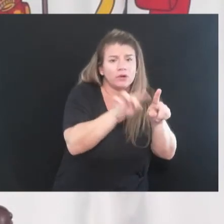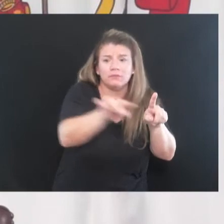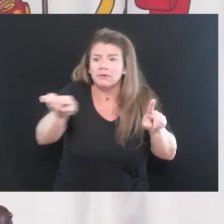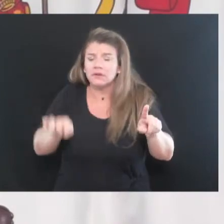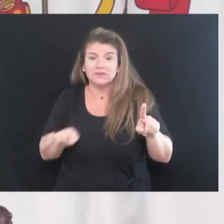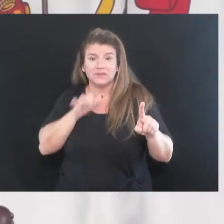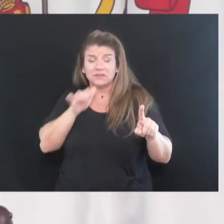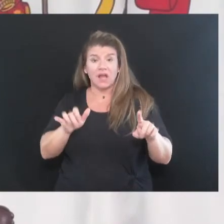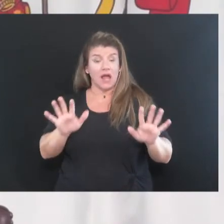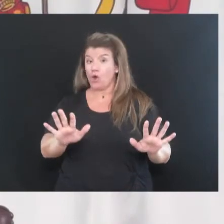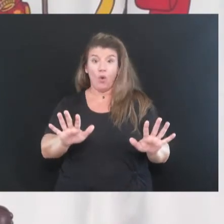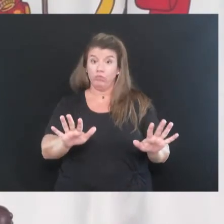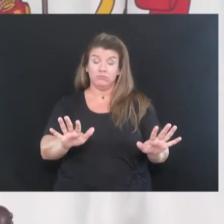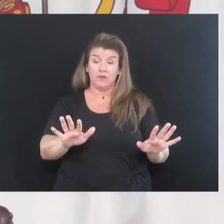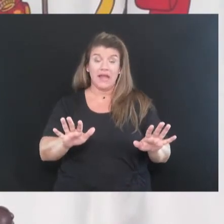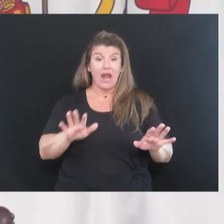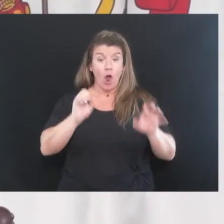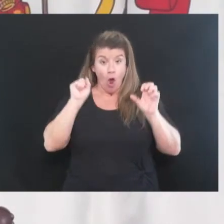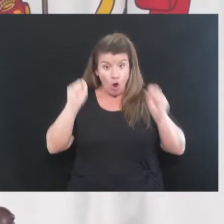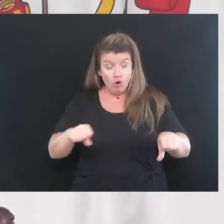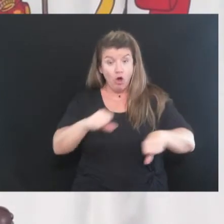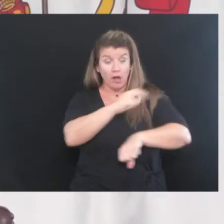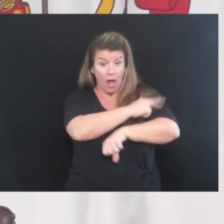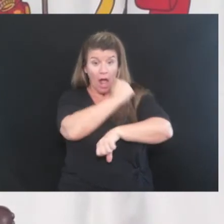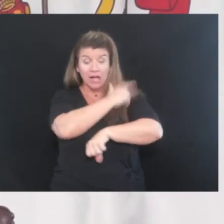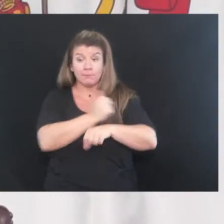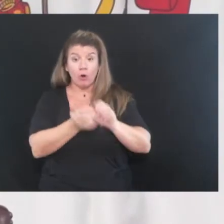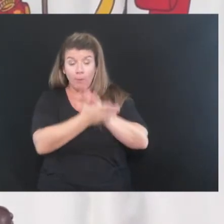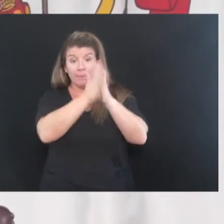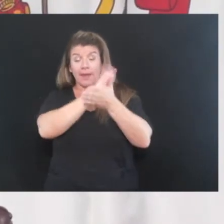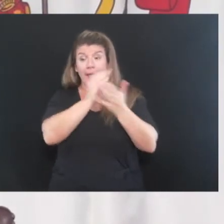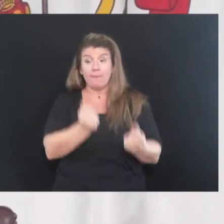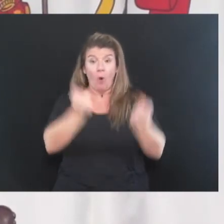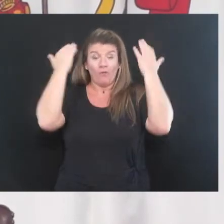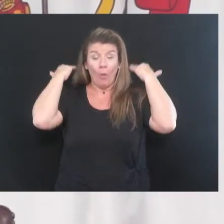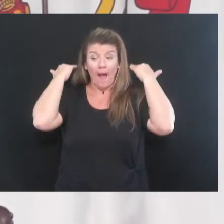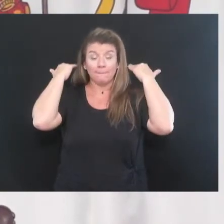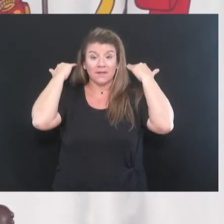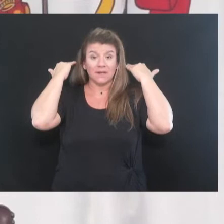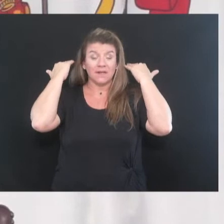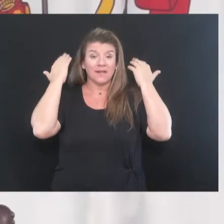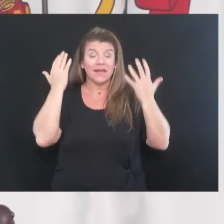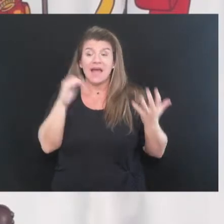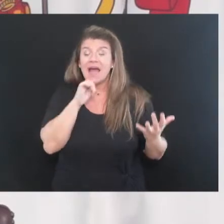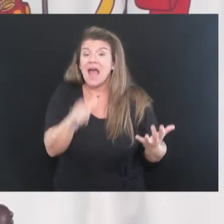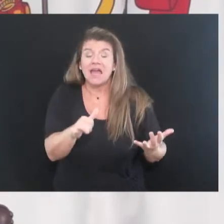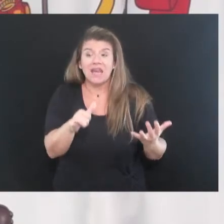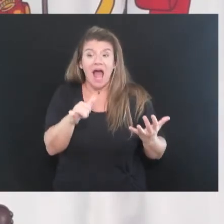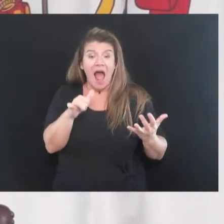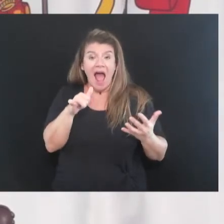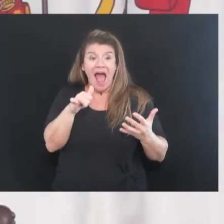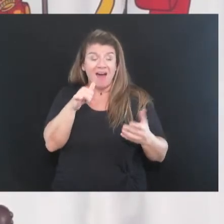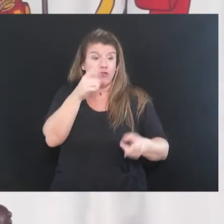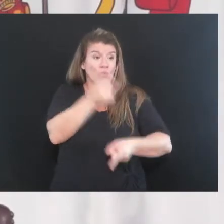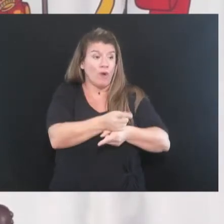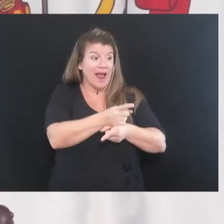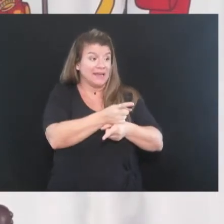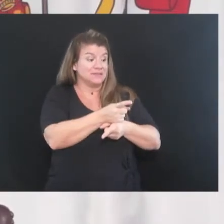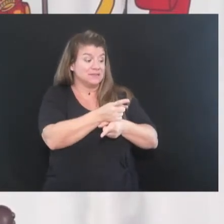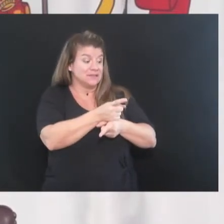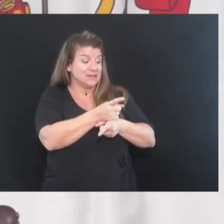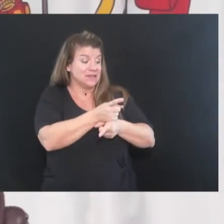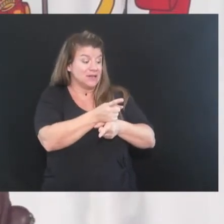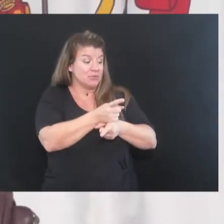could absolutely get overrun, and not be in any other position because of